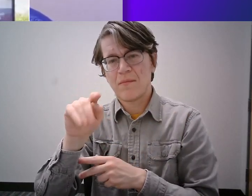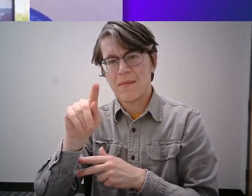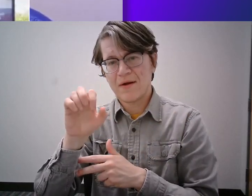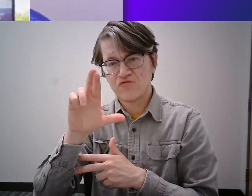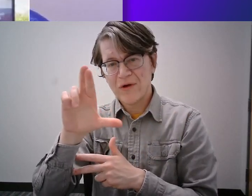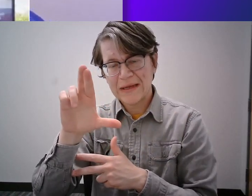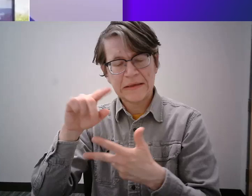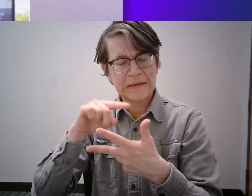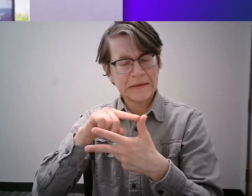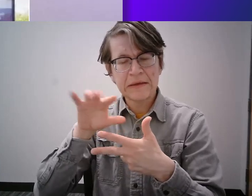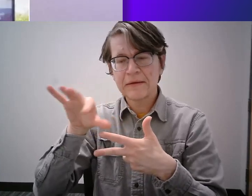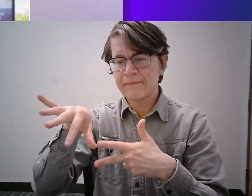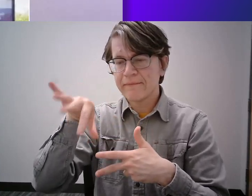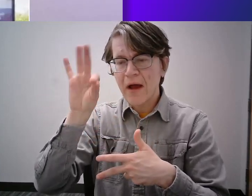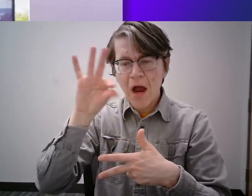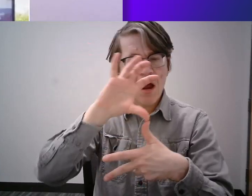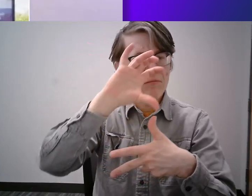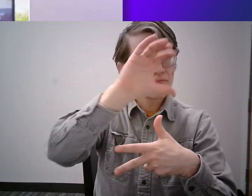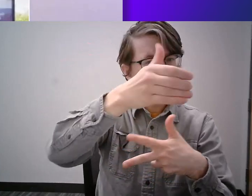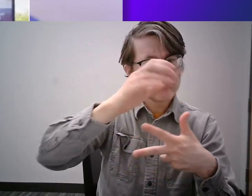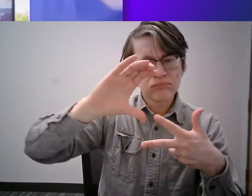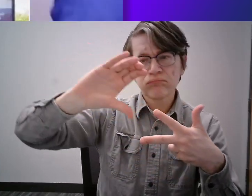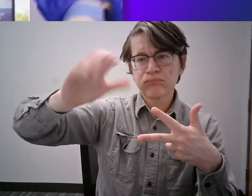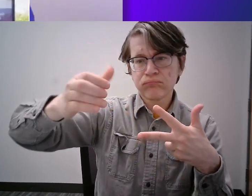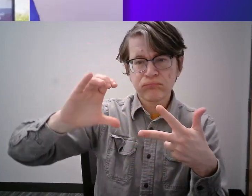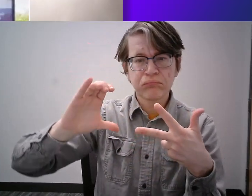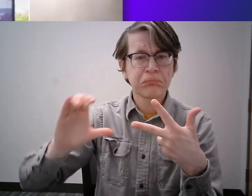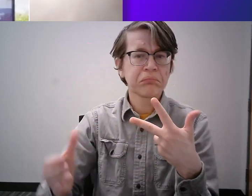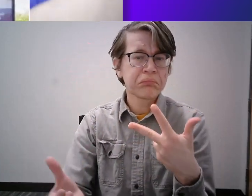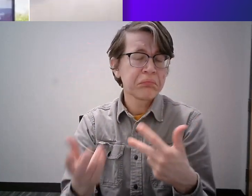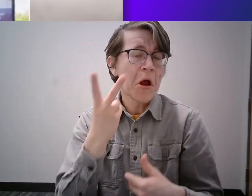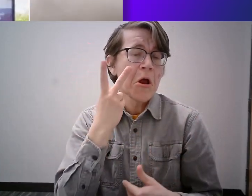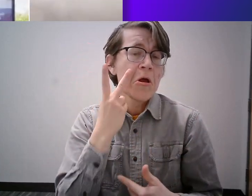you want to. So let's just see how this looks.